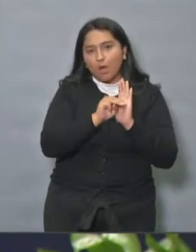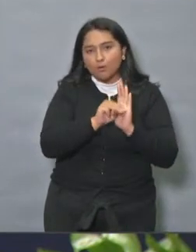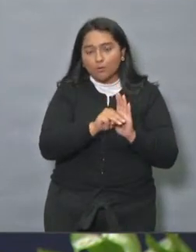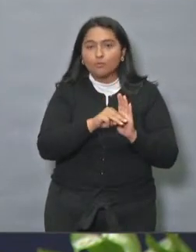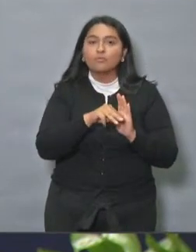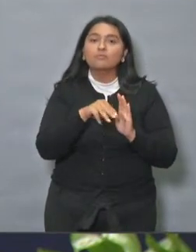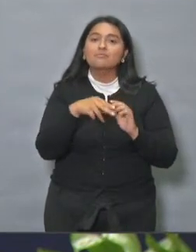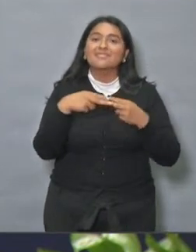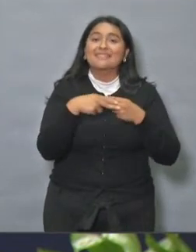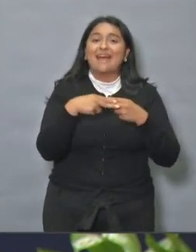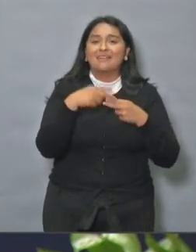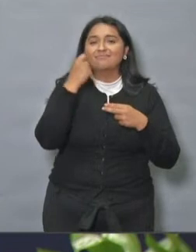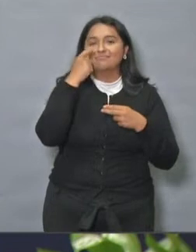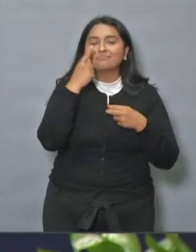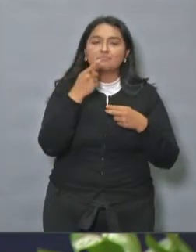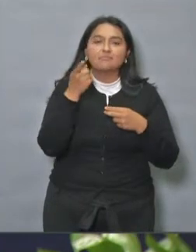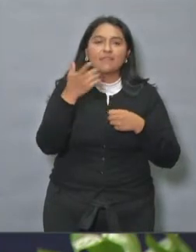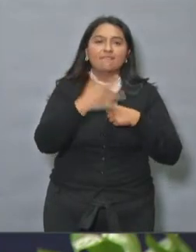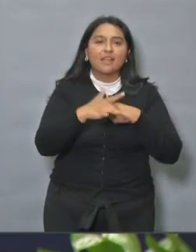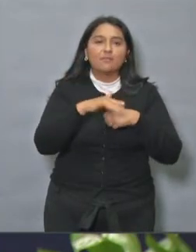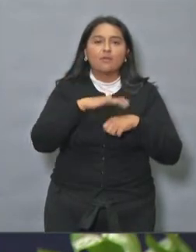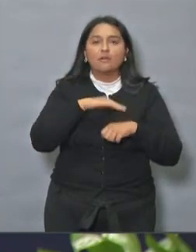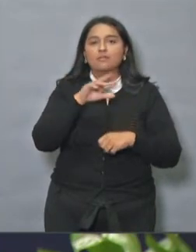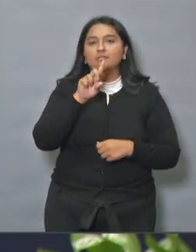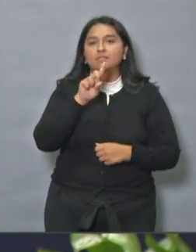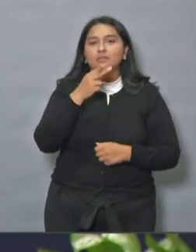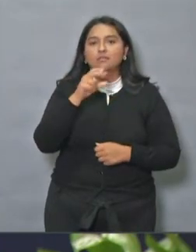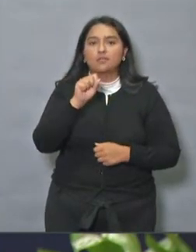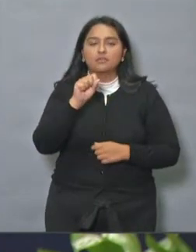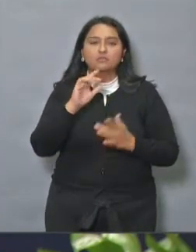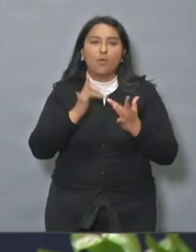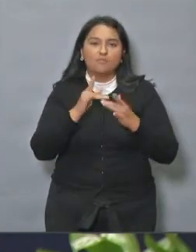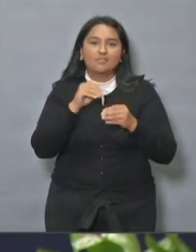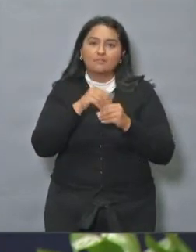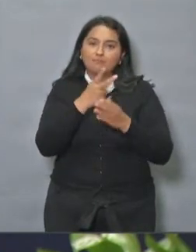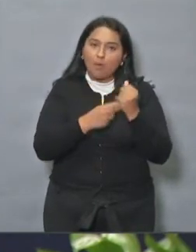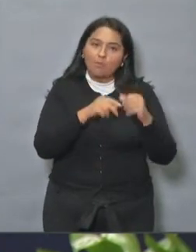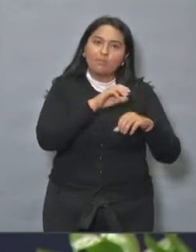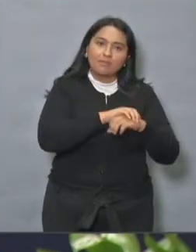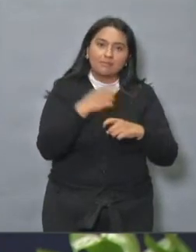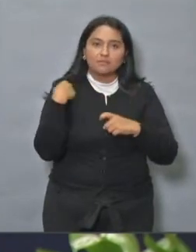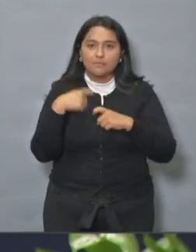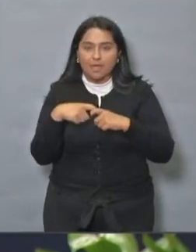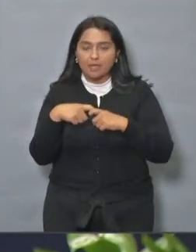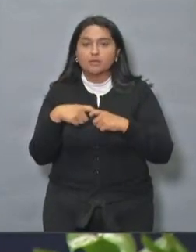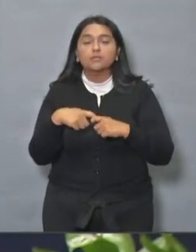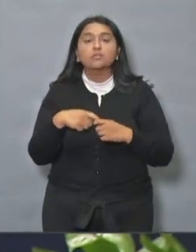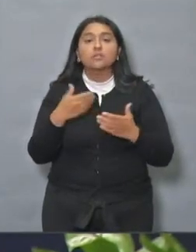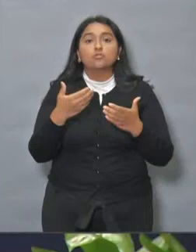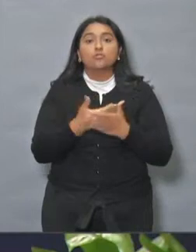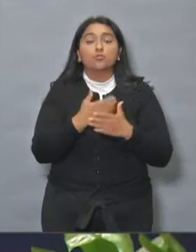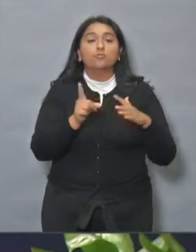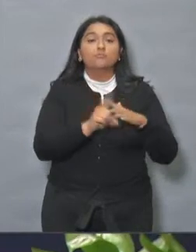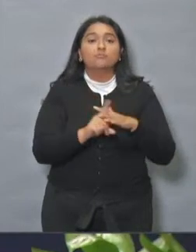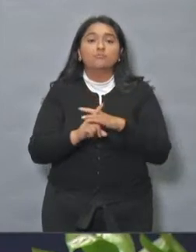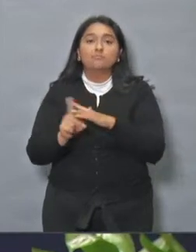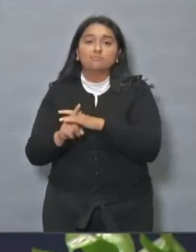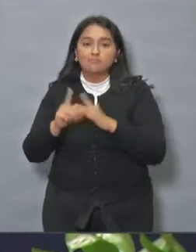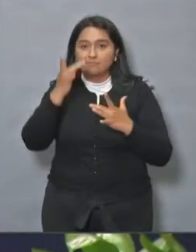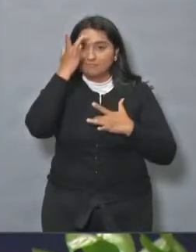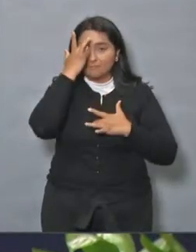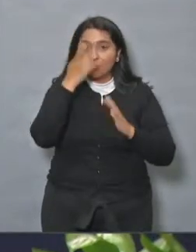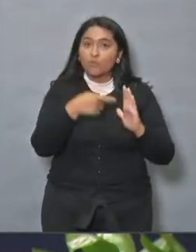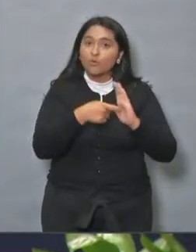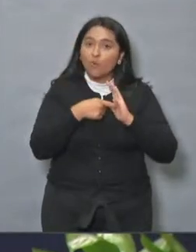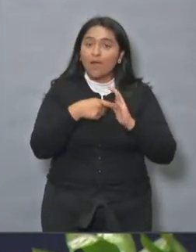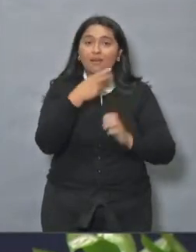in English and Spanish on the DHS website. The number of new cases of COVID-19 requiring care in our hospitals each